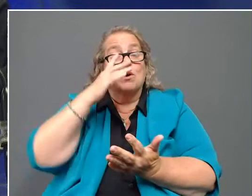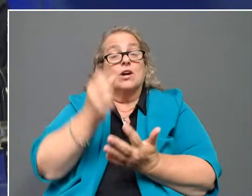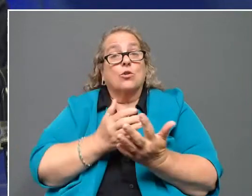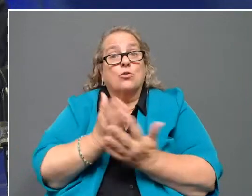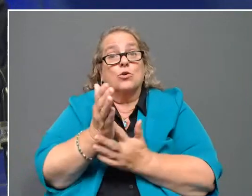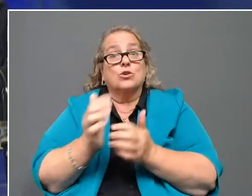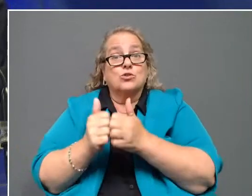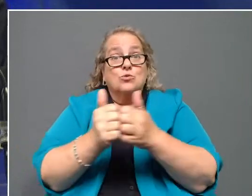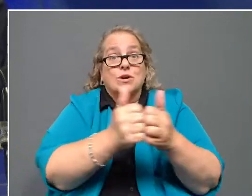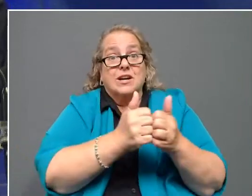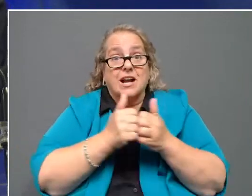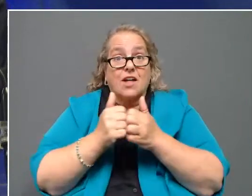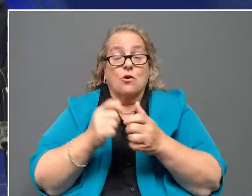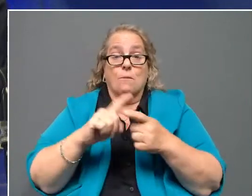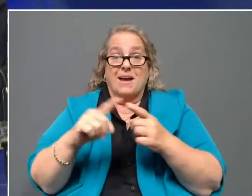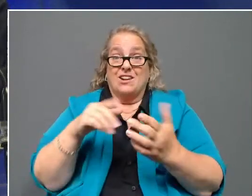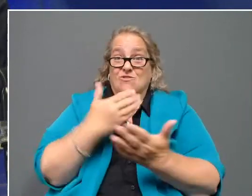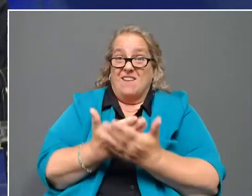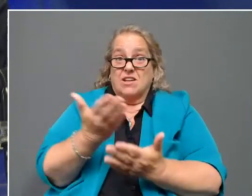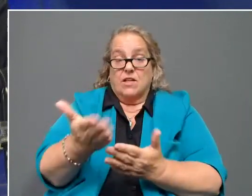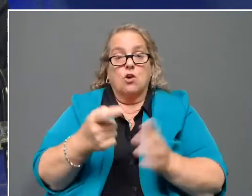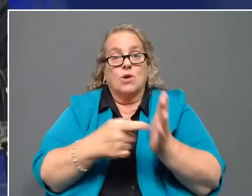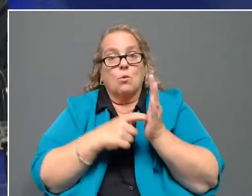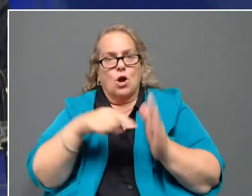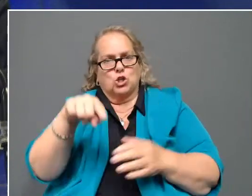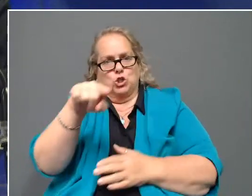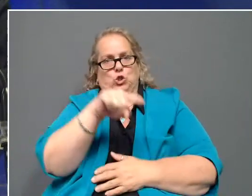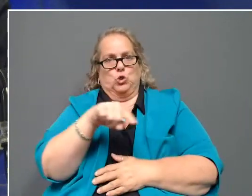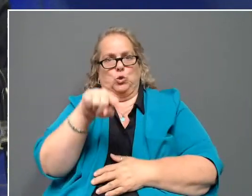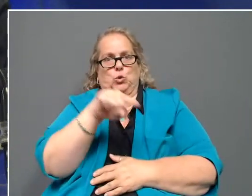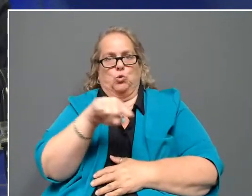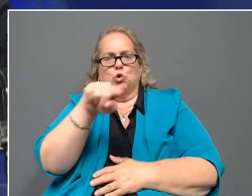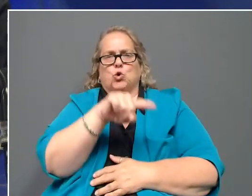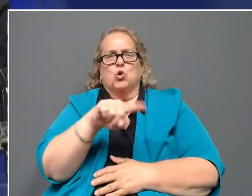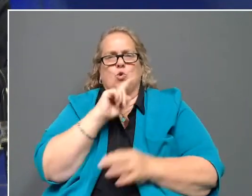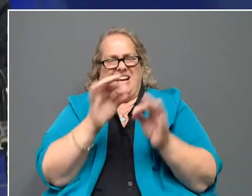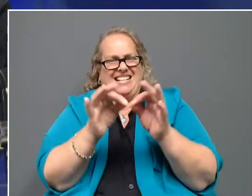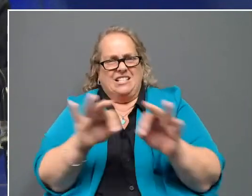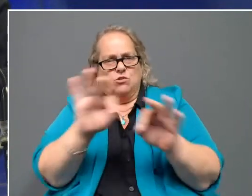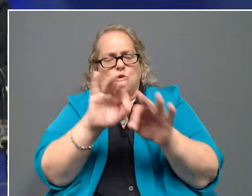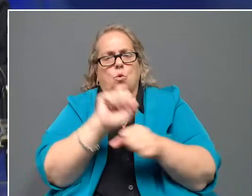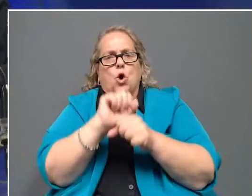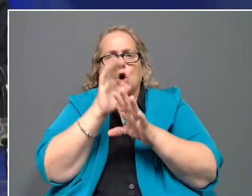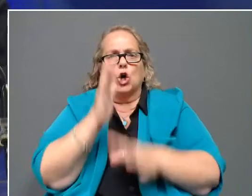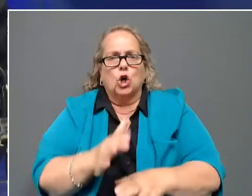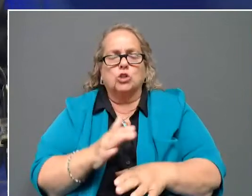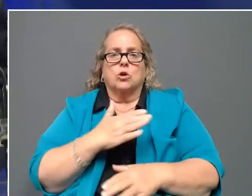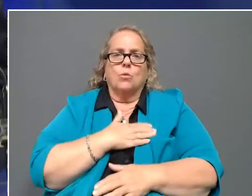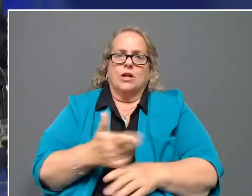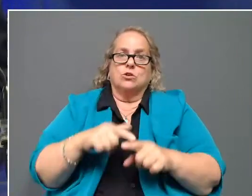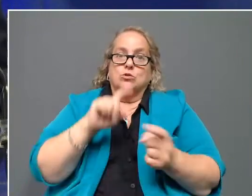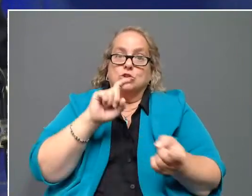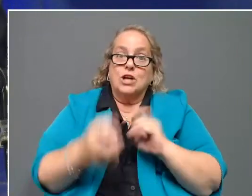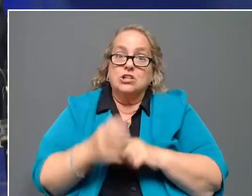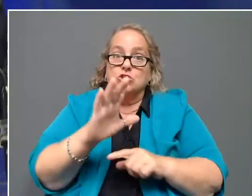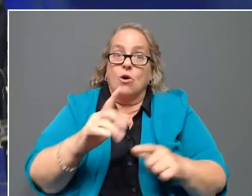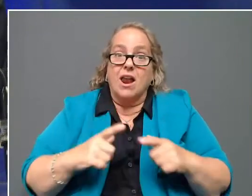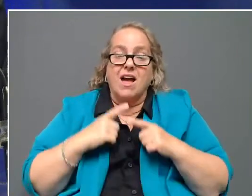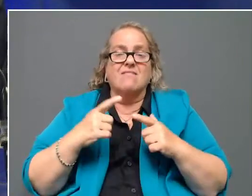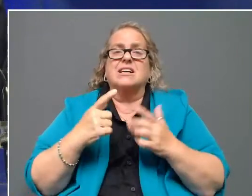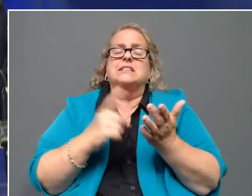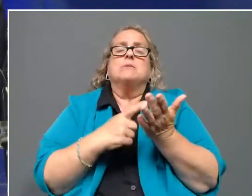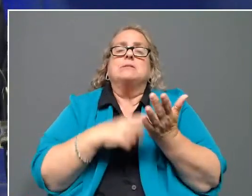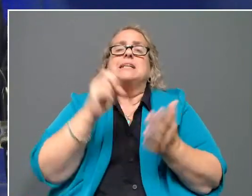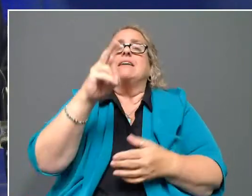there has required you, our absolutely essential workers, that were willing to change your lives and sometimes even risk your lives